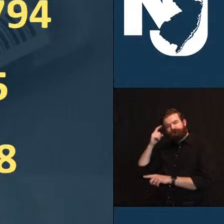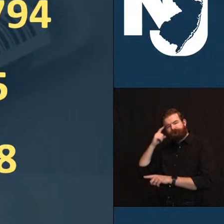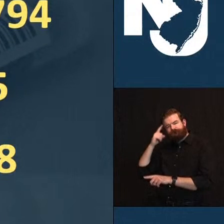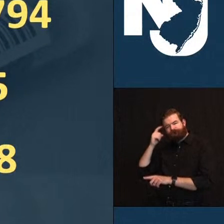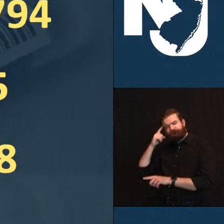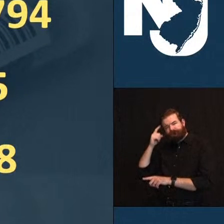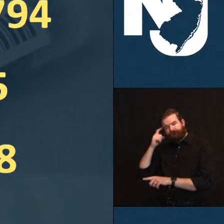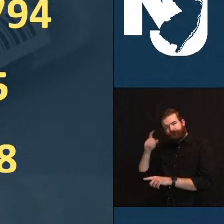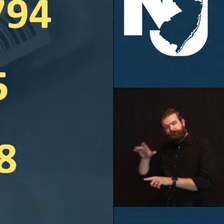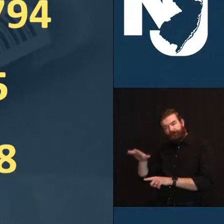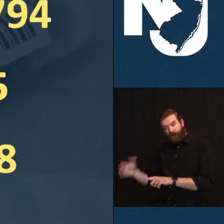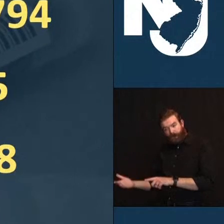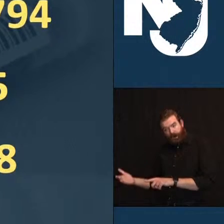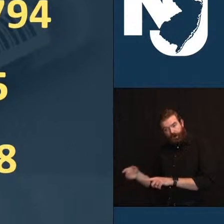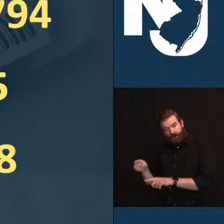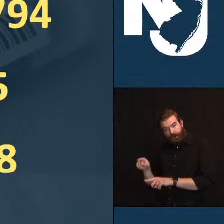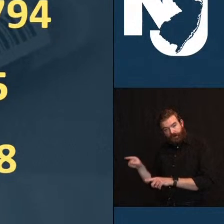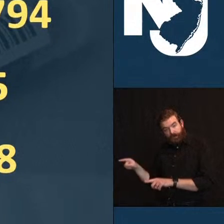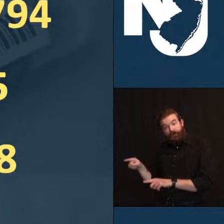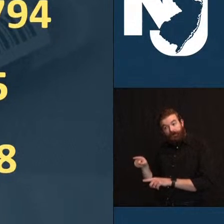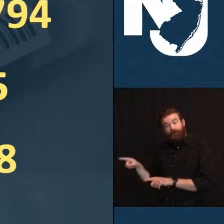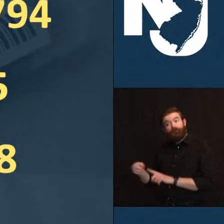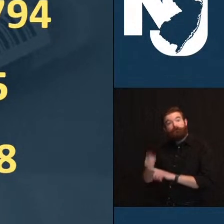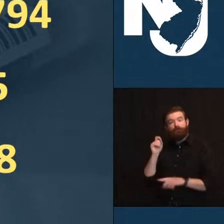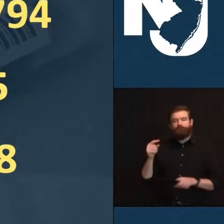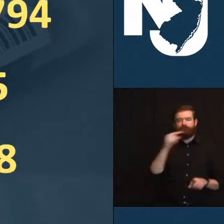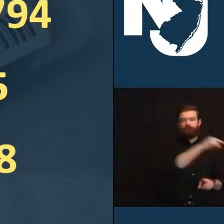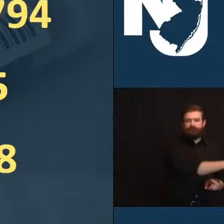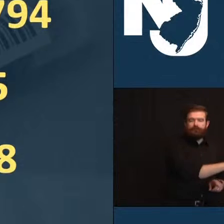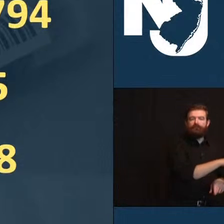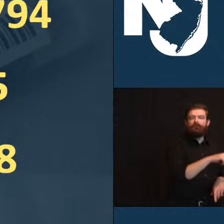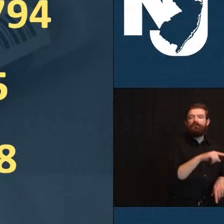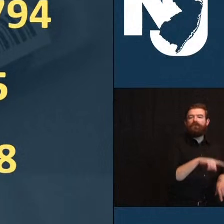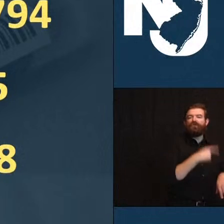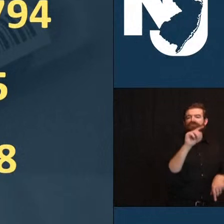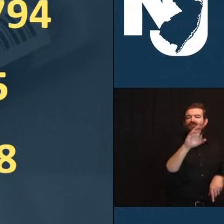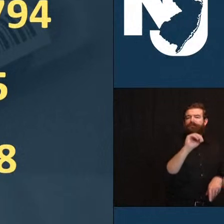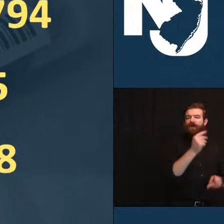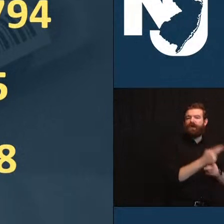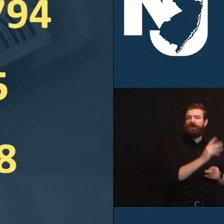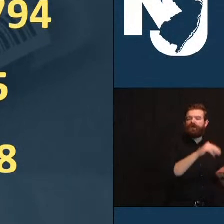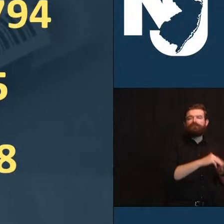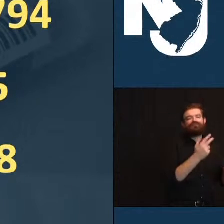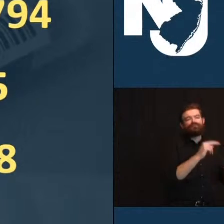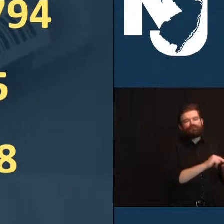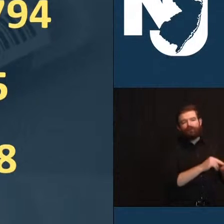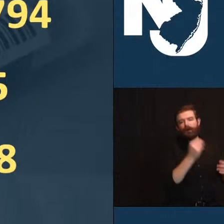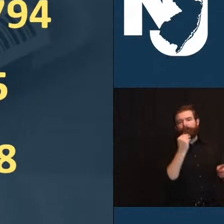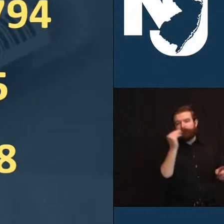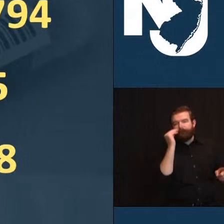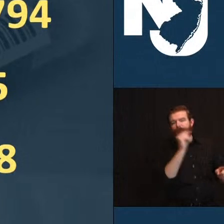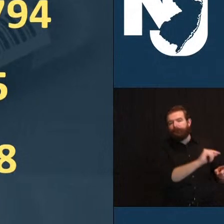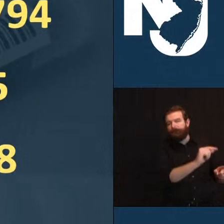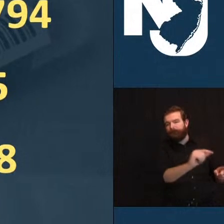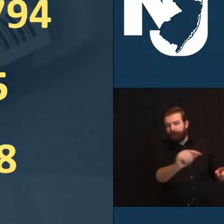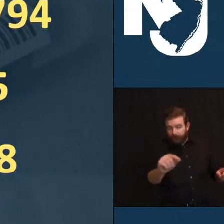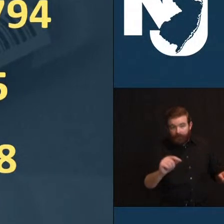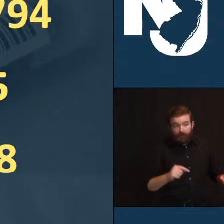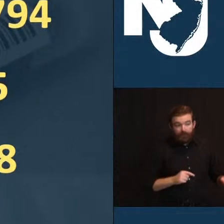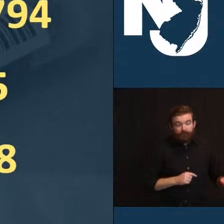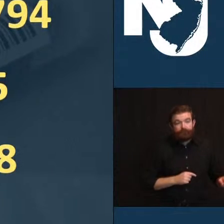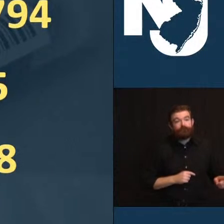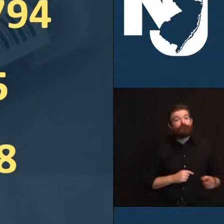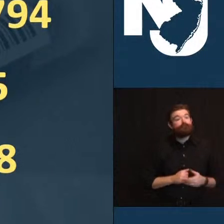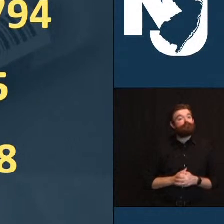some of these probable cases go all the way back to March. We don't have a specific, or at least I don't have a specific breakdown of these